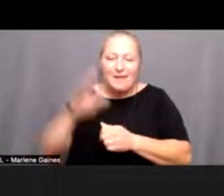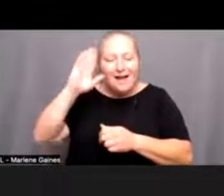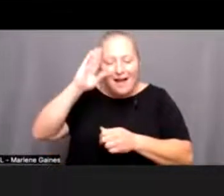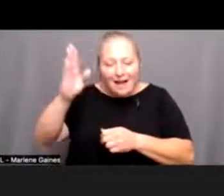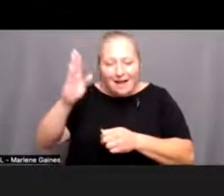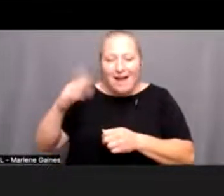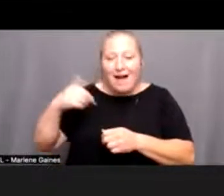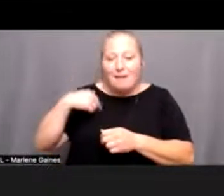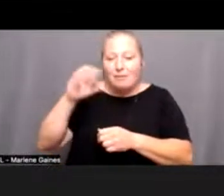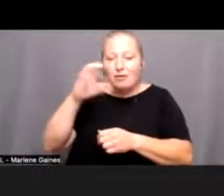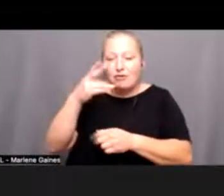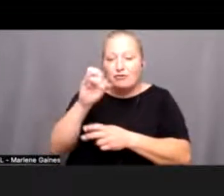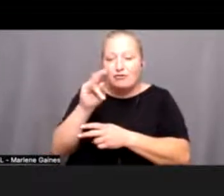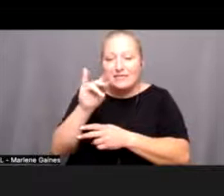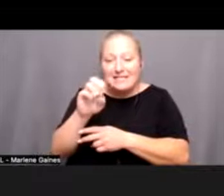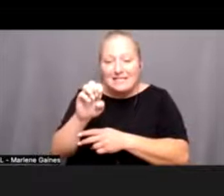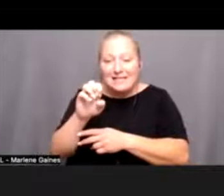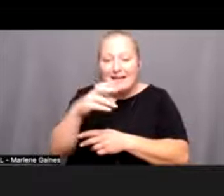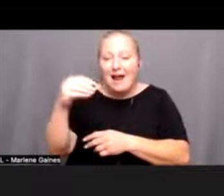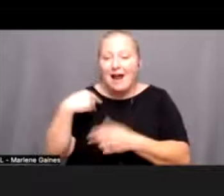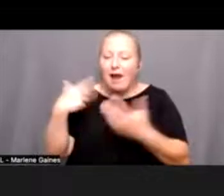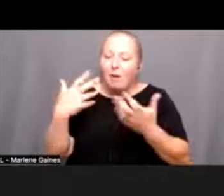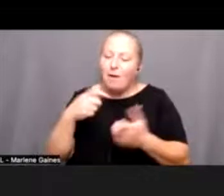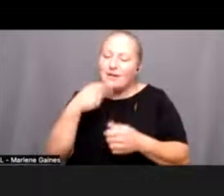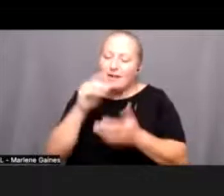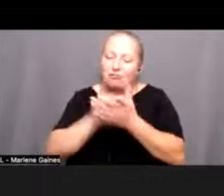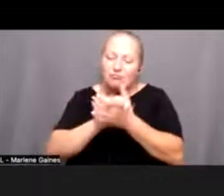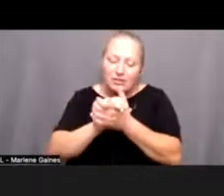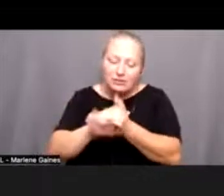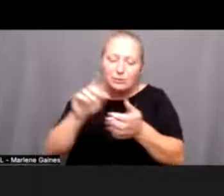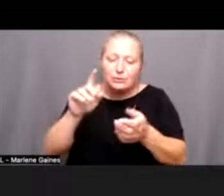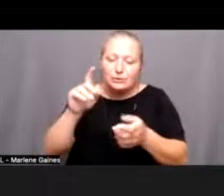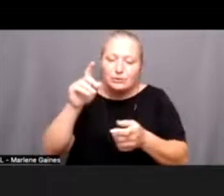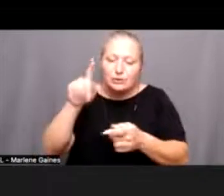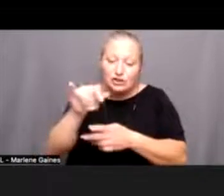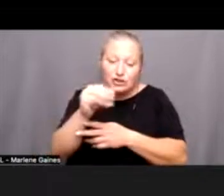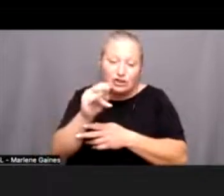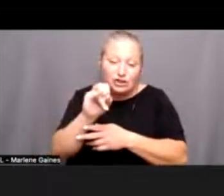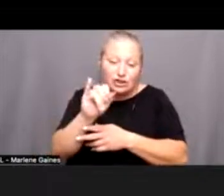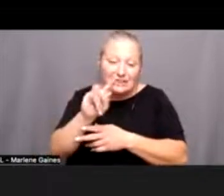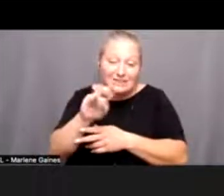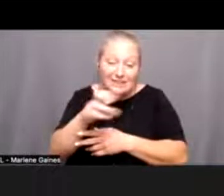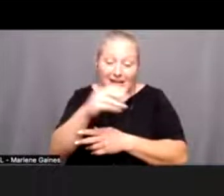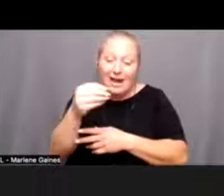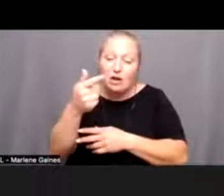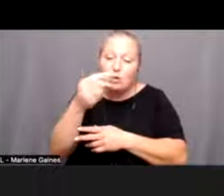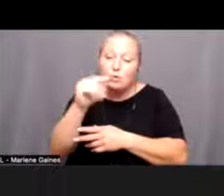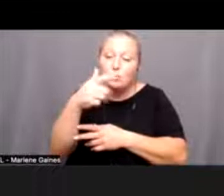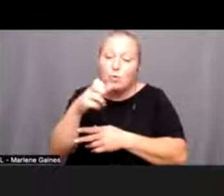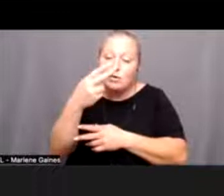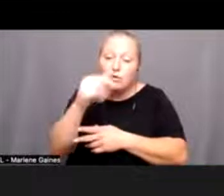Hi, I'm Christine Ugren, and I just wanted to say congratulations to Justine and the George Hall